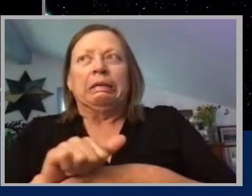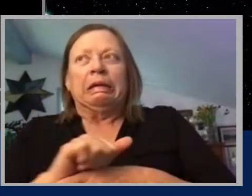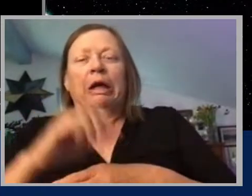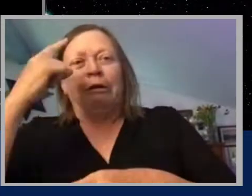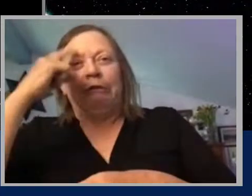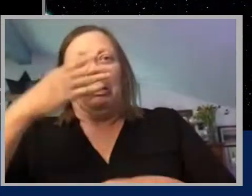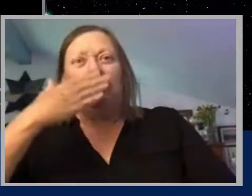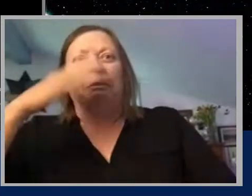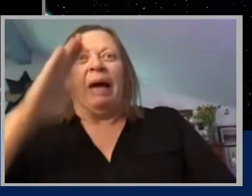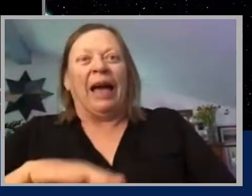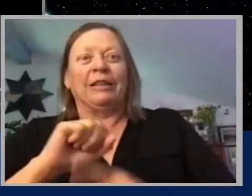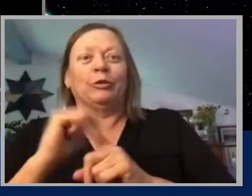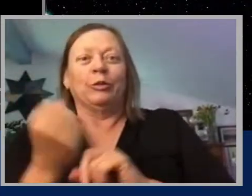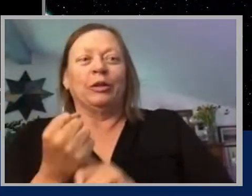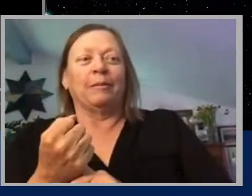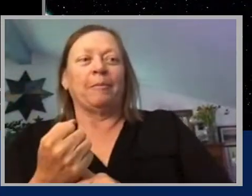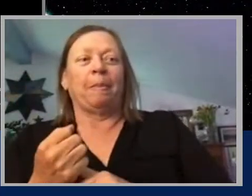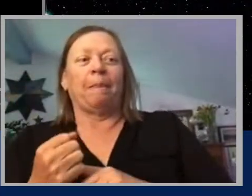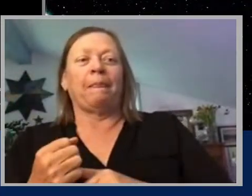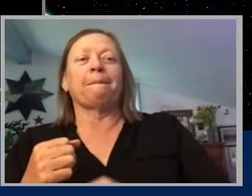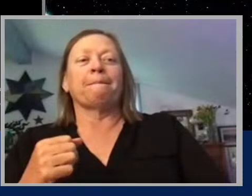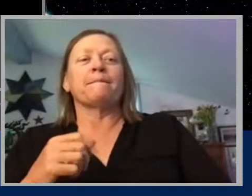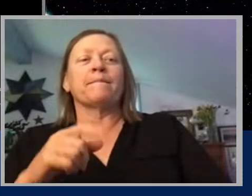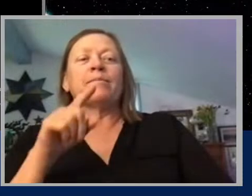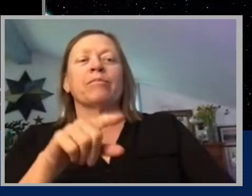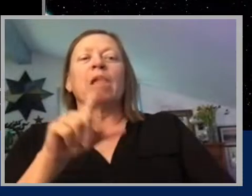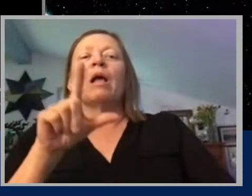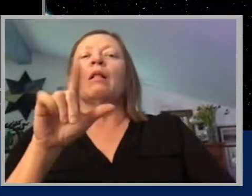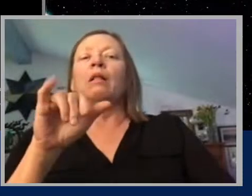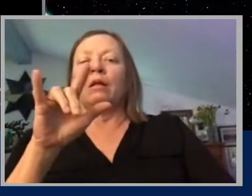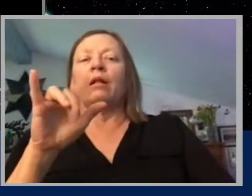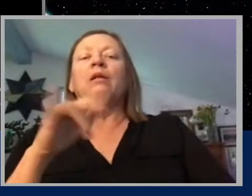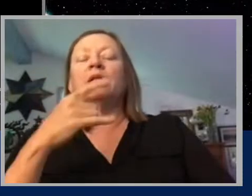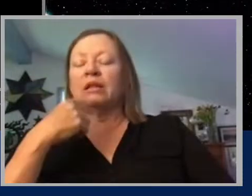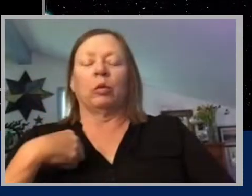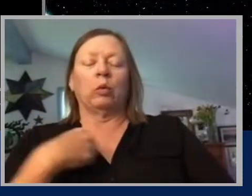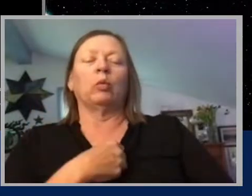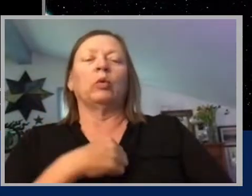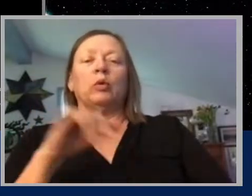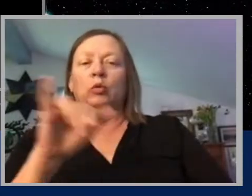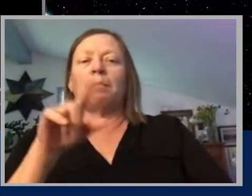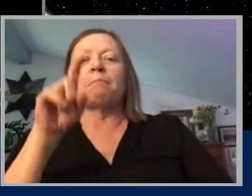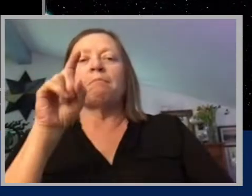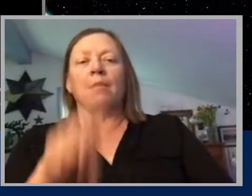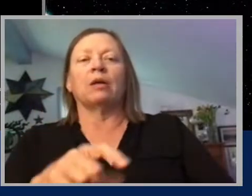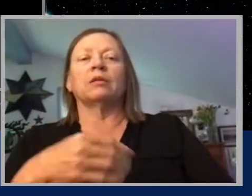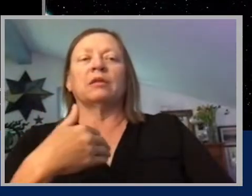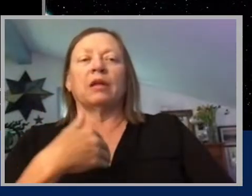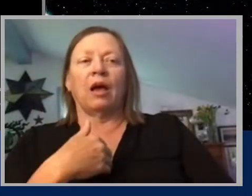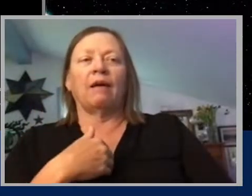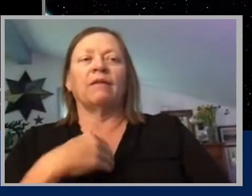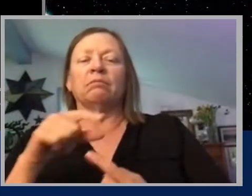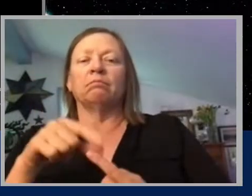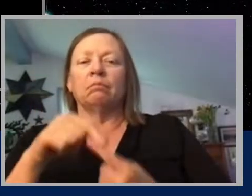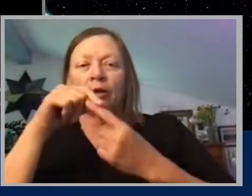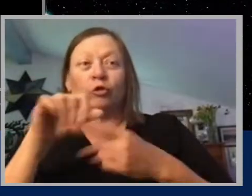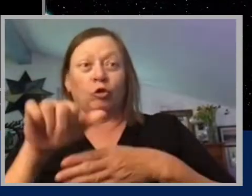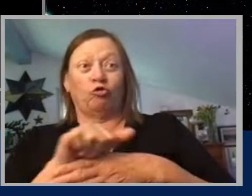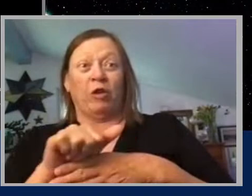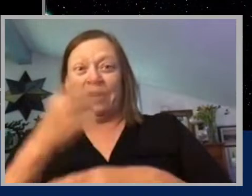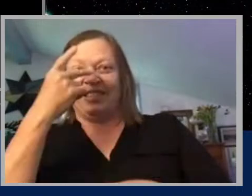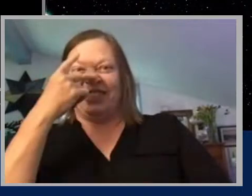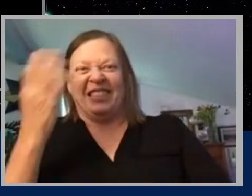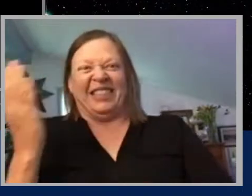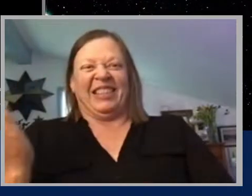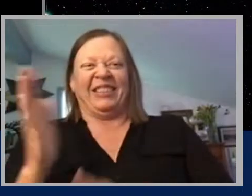We have the same requirement. Any of our now personnel that go into military helicopters has to have this training. I